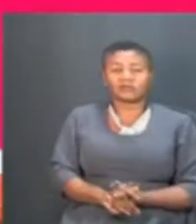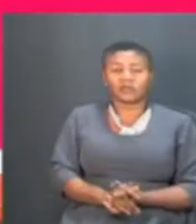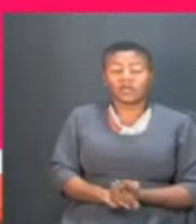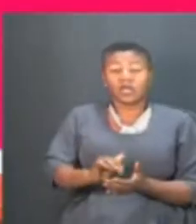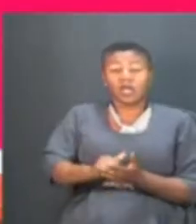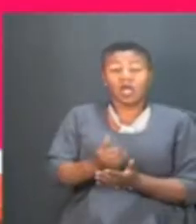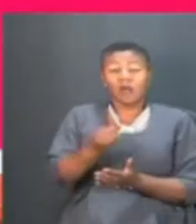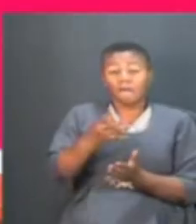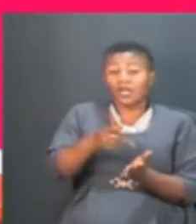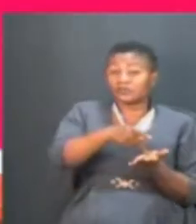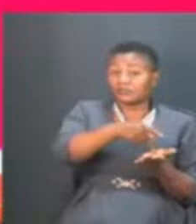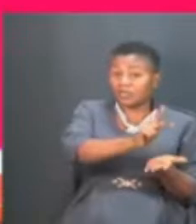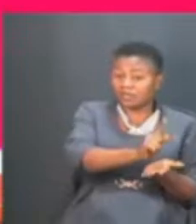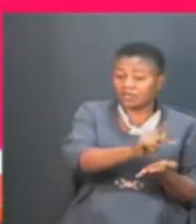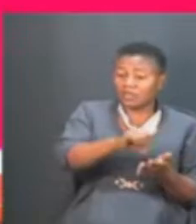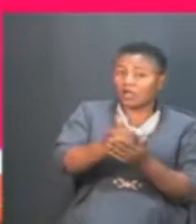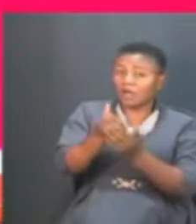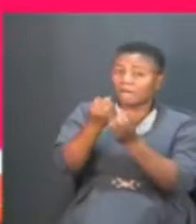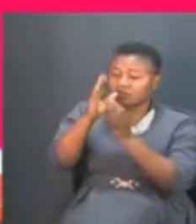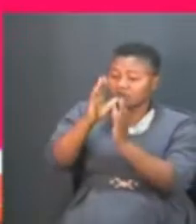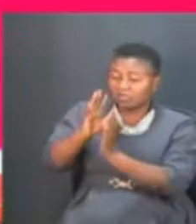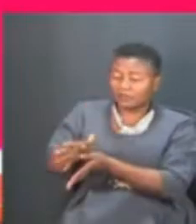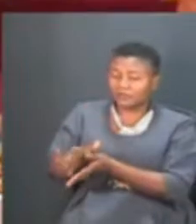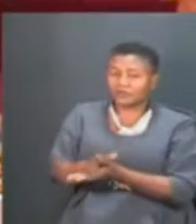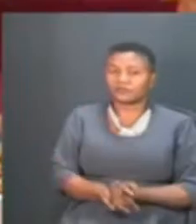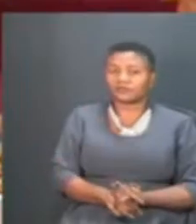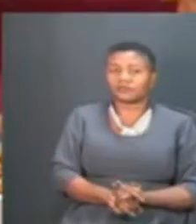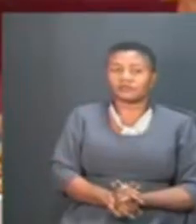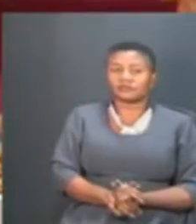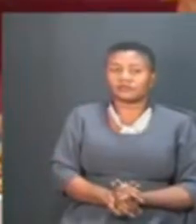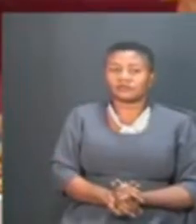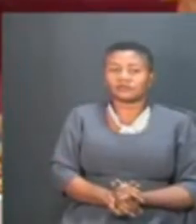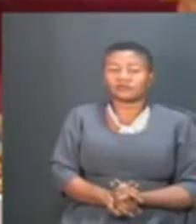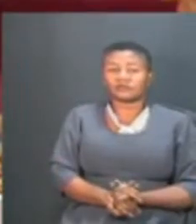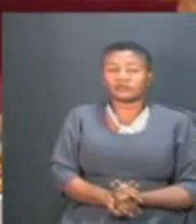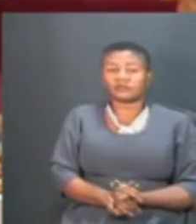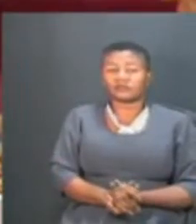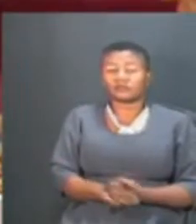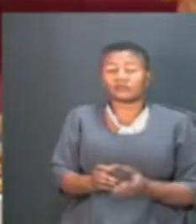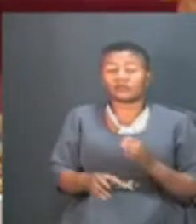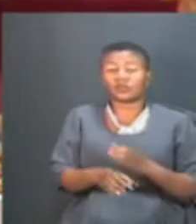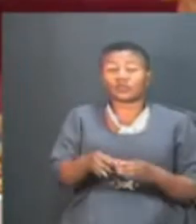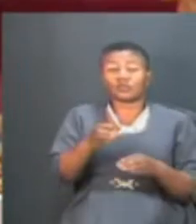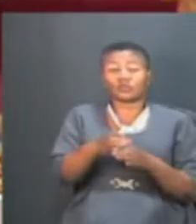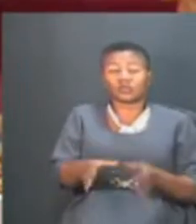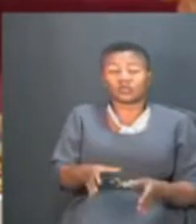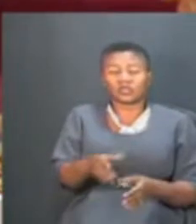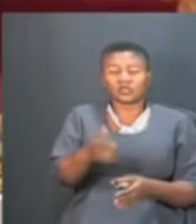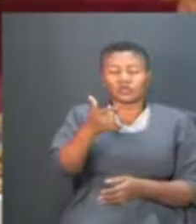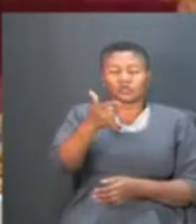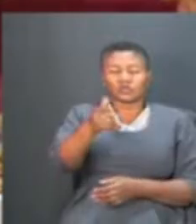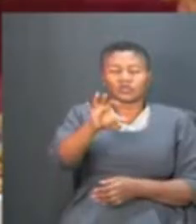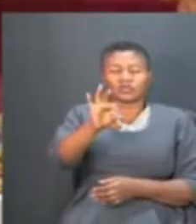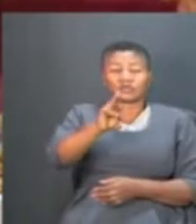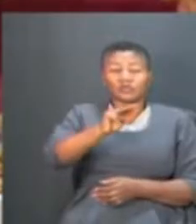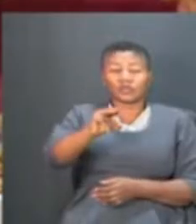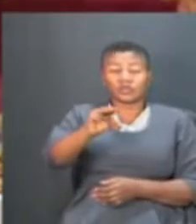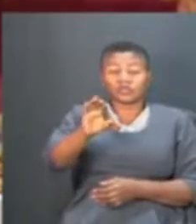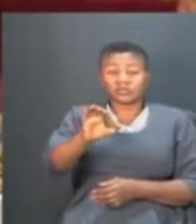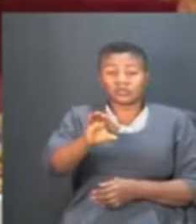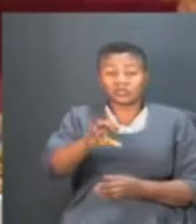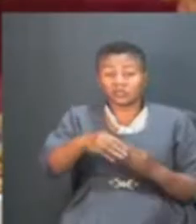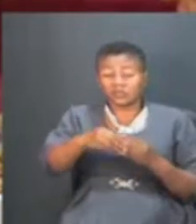Yes, Minister, if you have the detail. Mr. Speaker, the contract sum is 29 million Ghana cedi for the